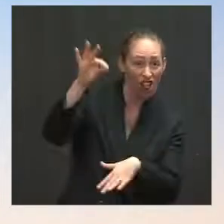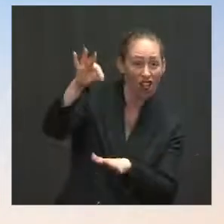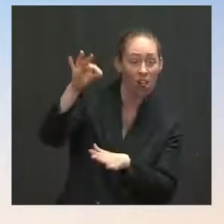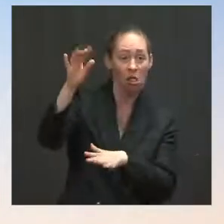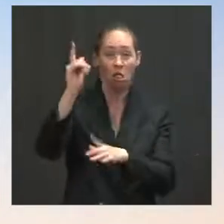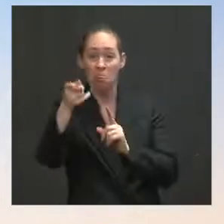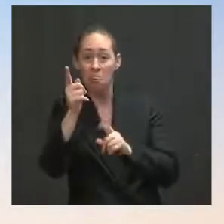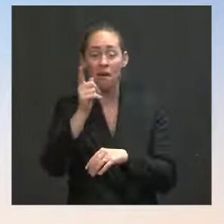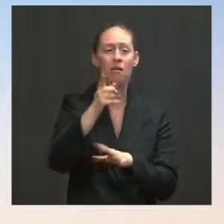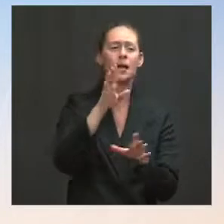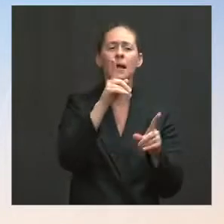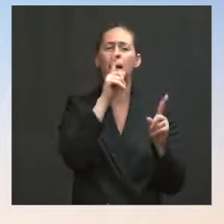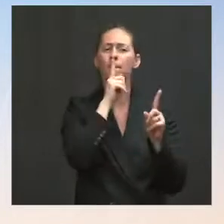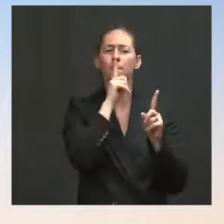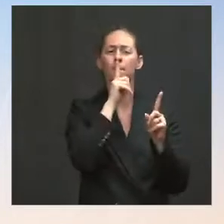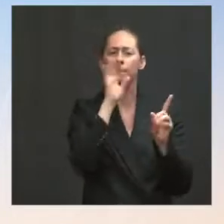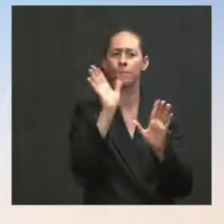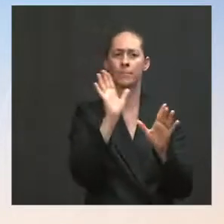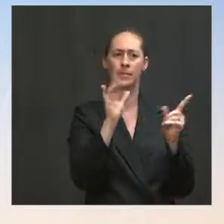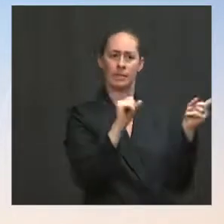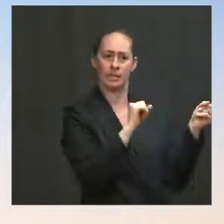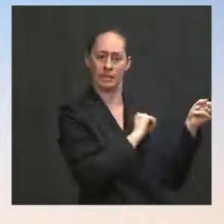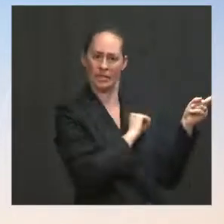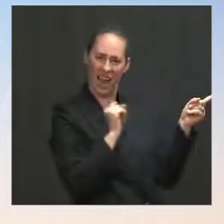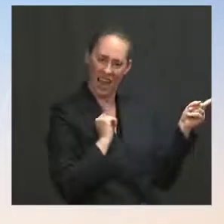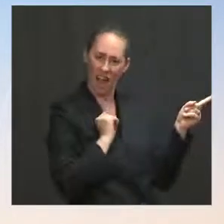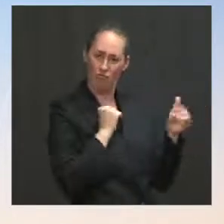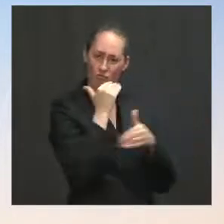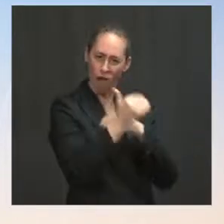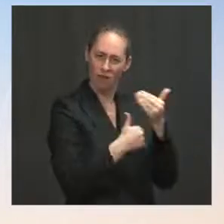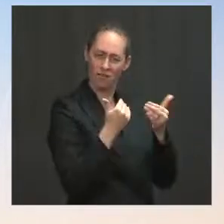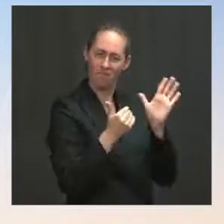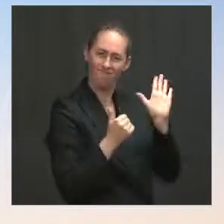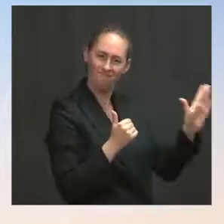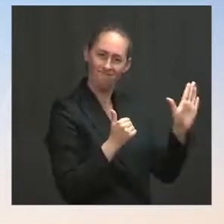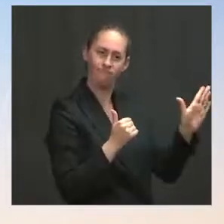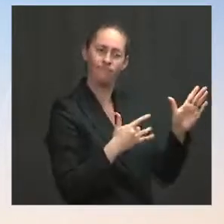Senate procedural process. It requires the majority of them to